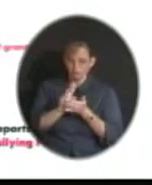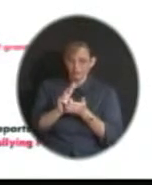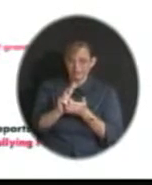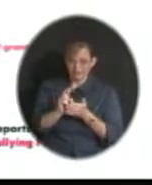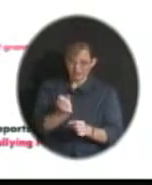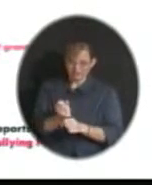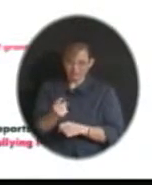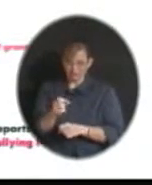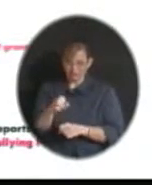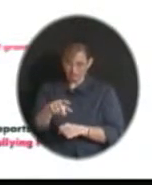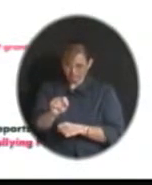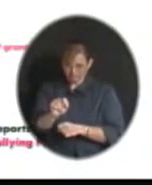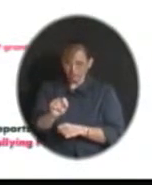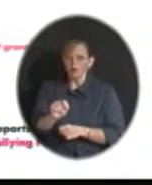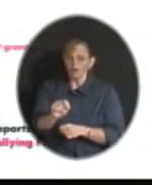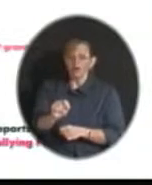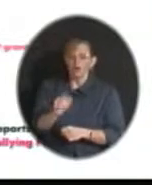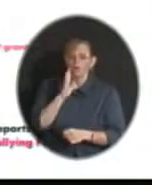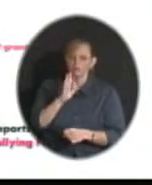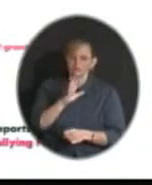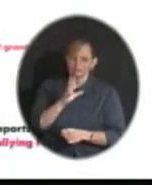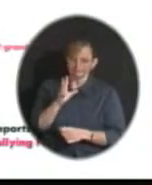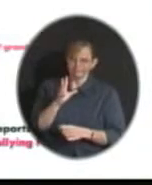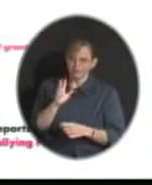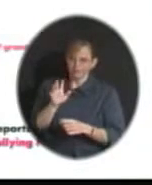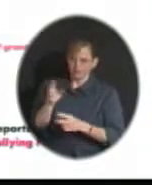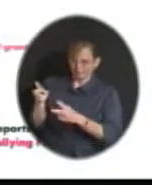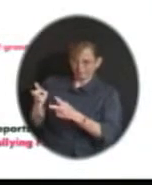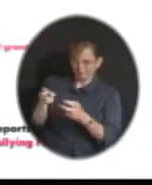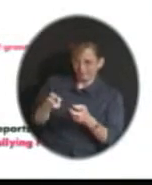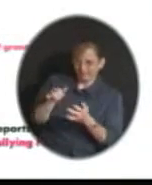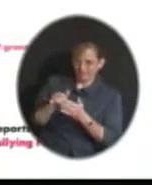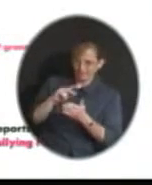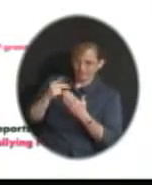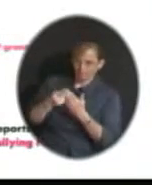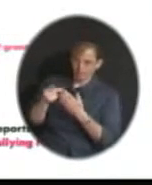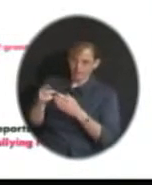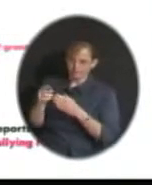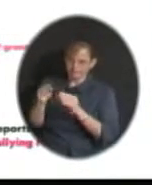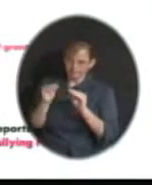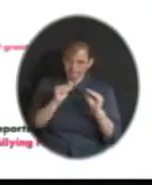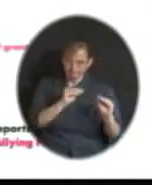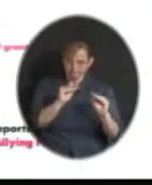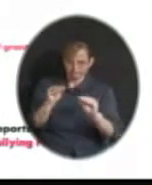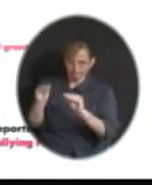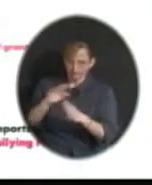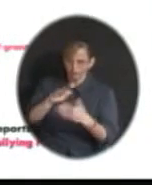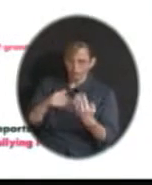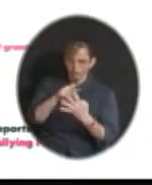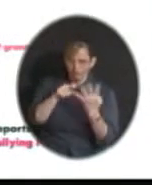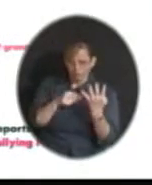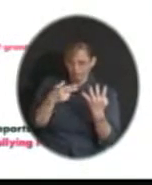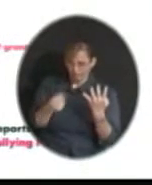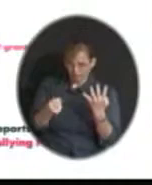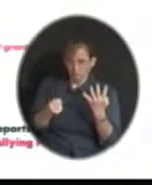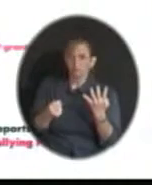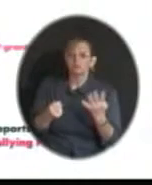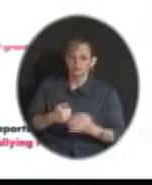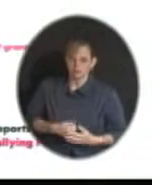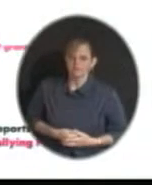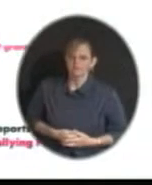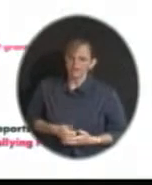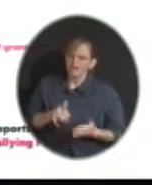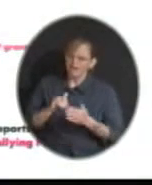year, be able to bring that program into all 9 of our middle schools, all 4 of our high schools. We've had some experience, again, we've had this going